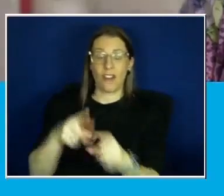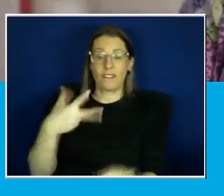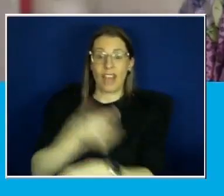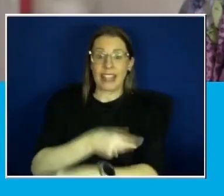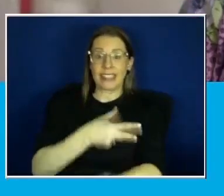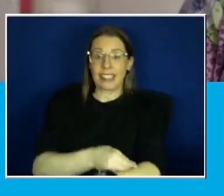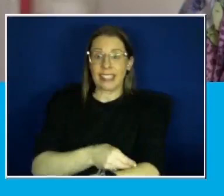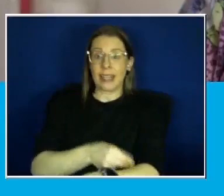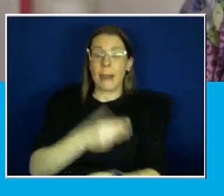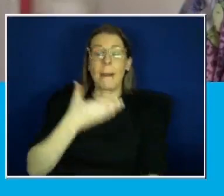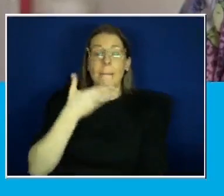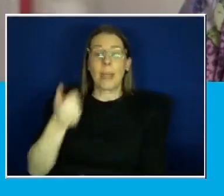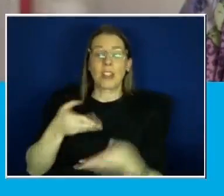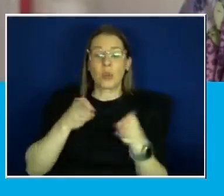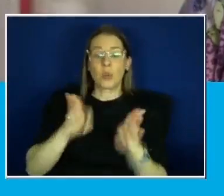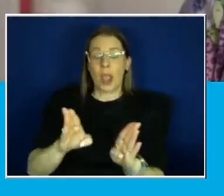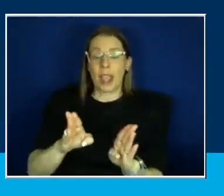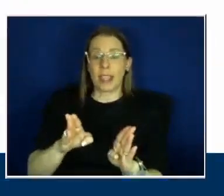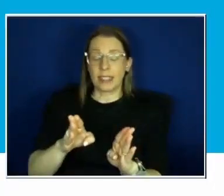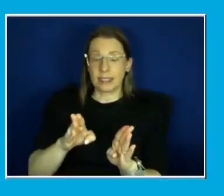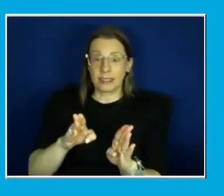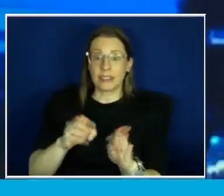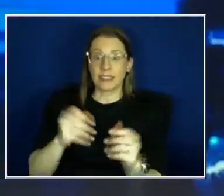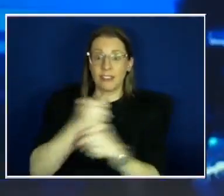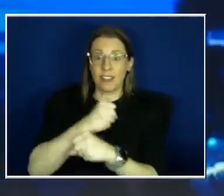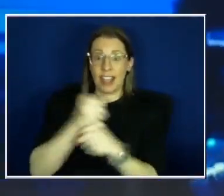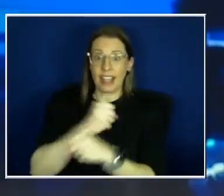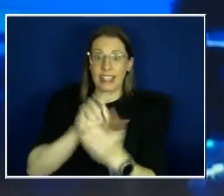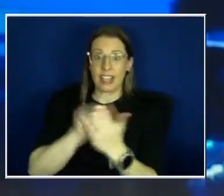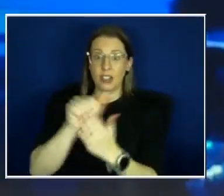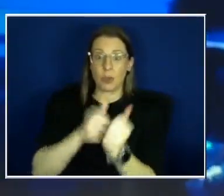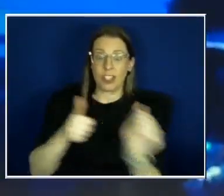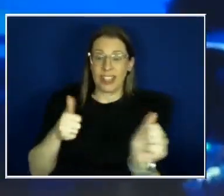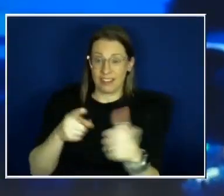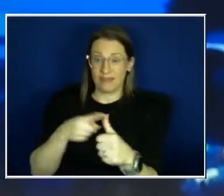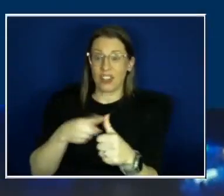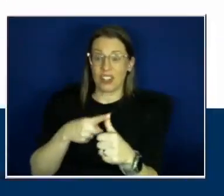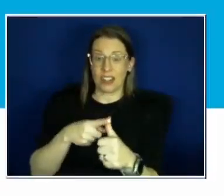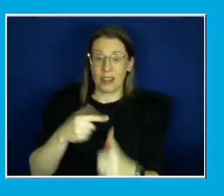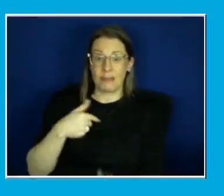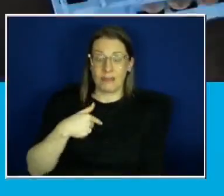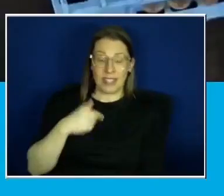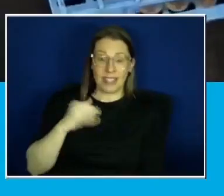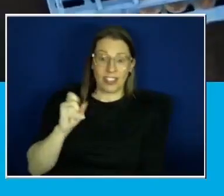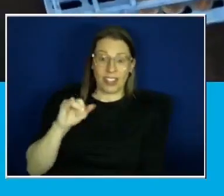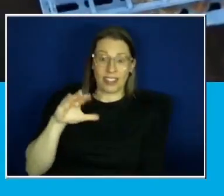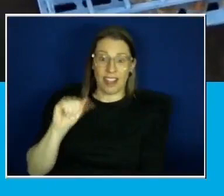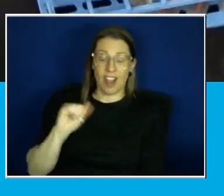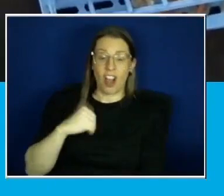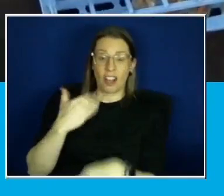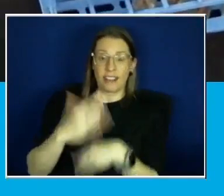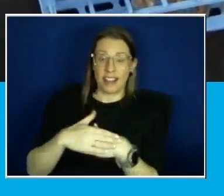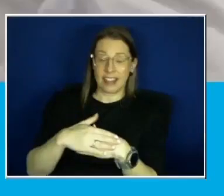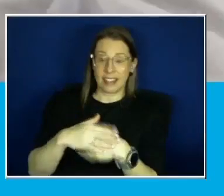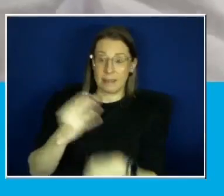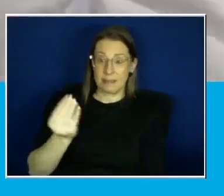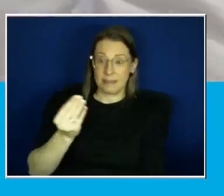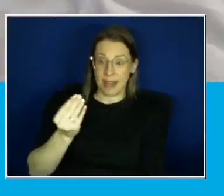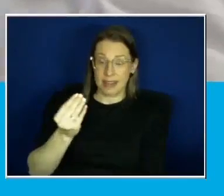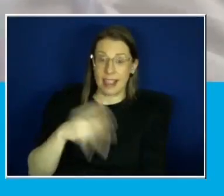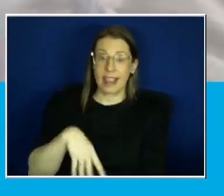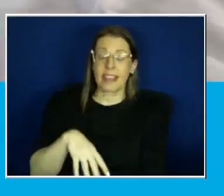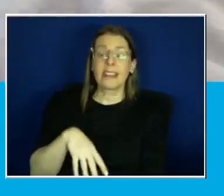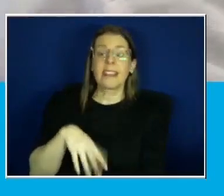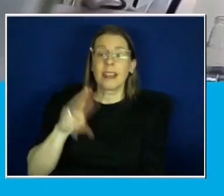fight cancer is to prevent it in the first place. I'm Jessica Lovell on the next Morning Medical Update. Hear what physicians and researchers